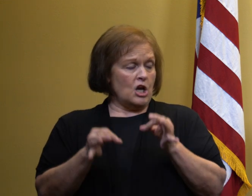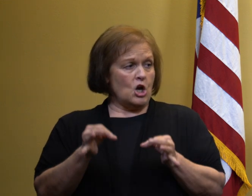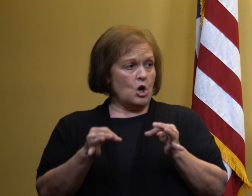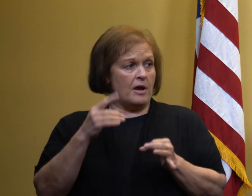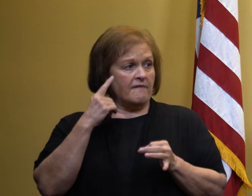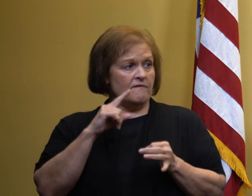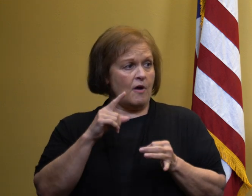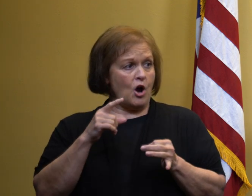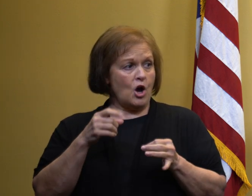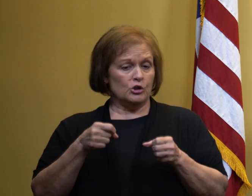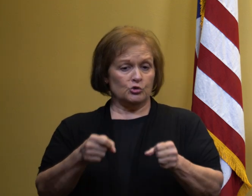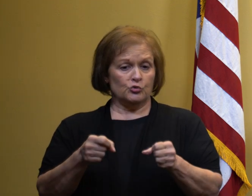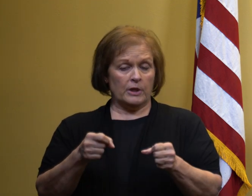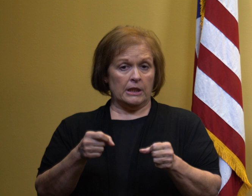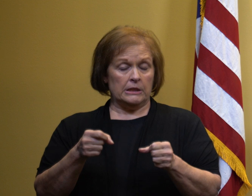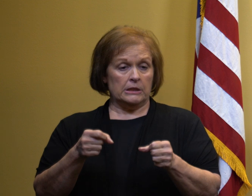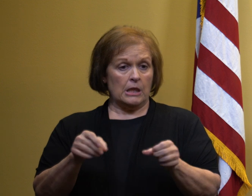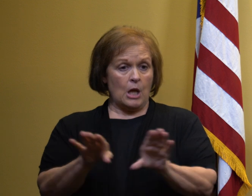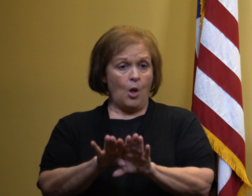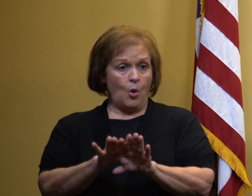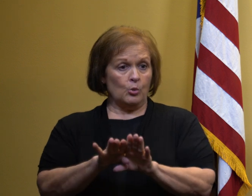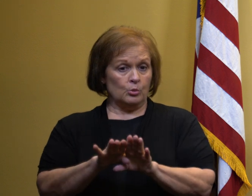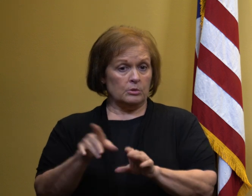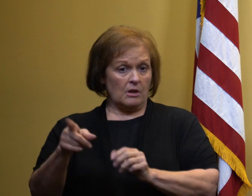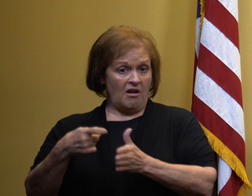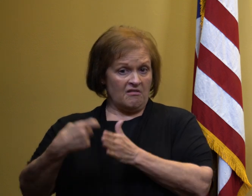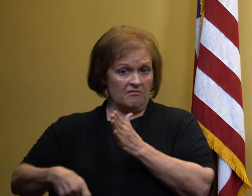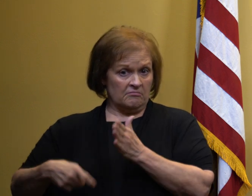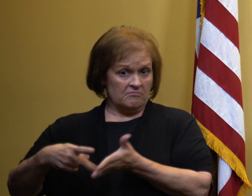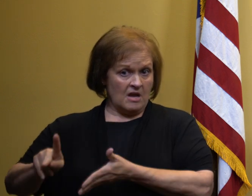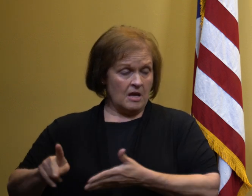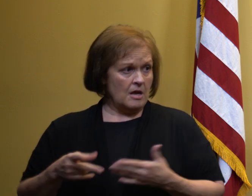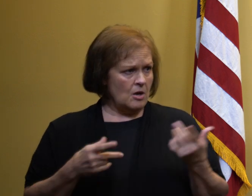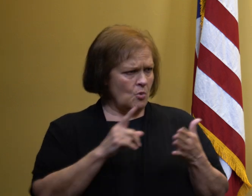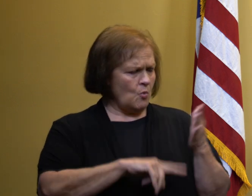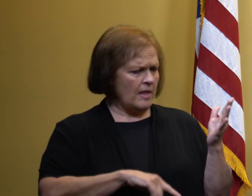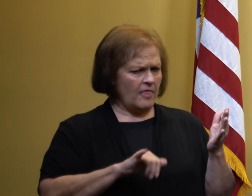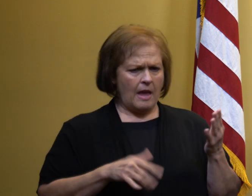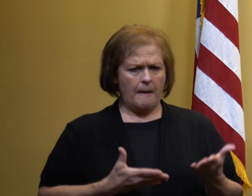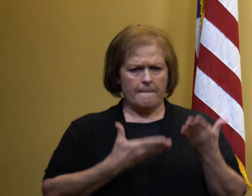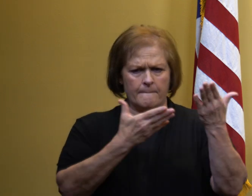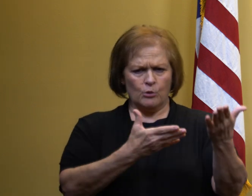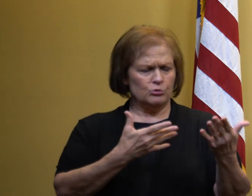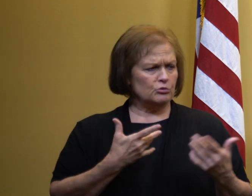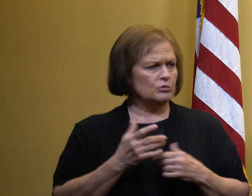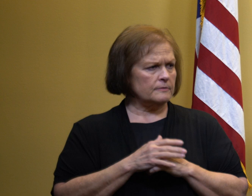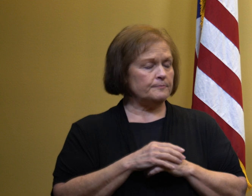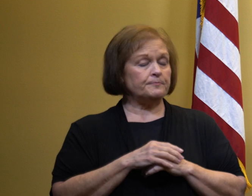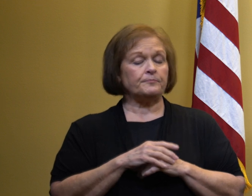street closure costs relative to Plaza Tower. So I want to get your reaction to those motions and then the details on that.